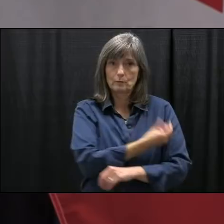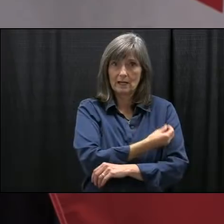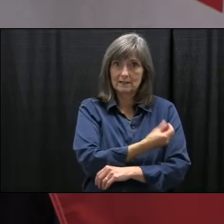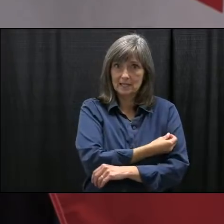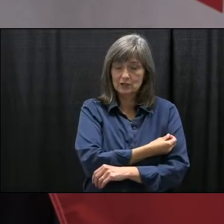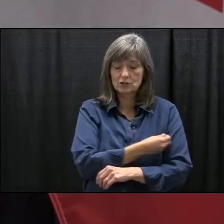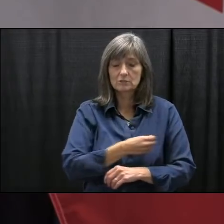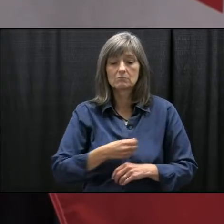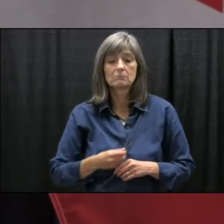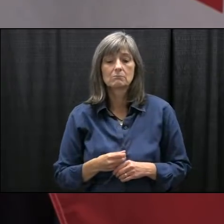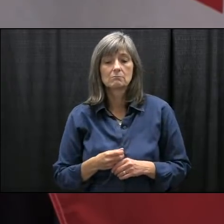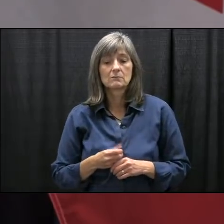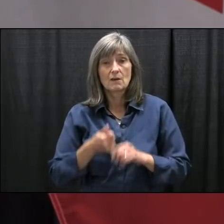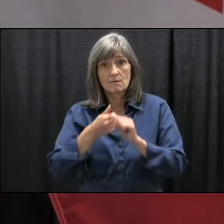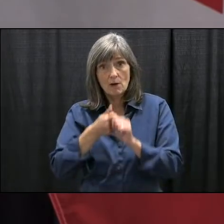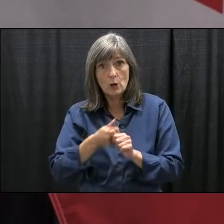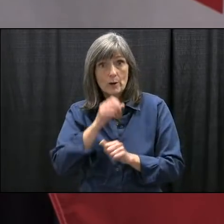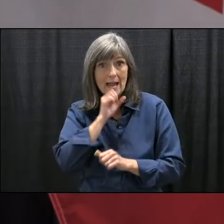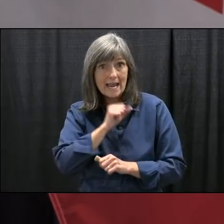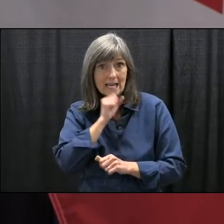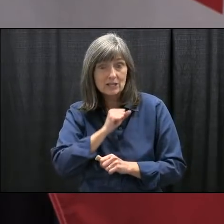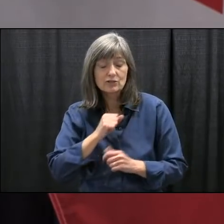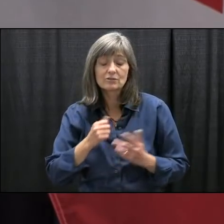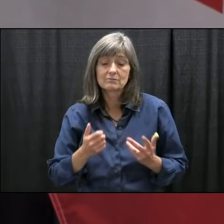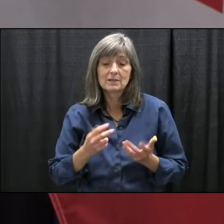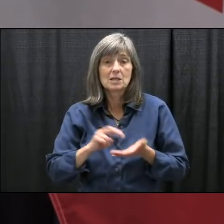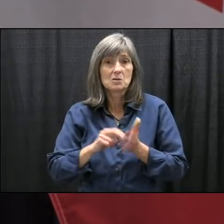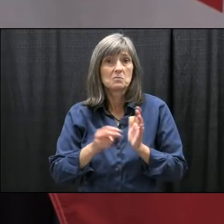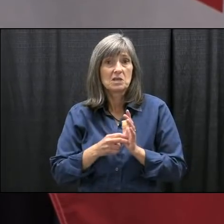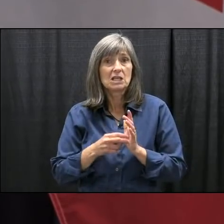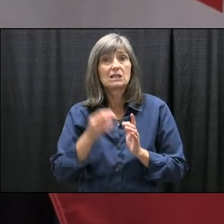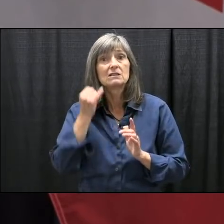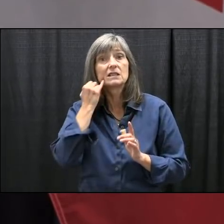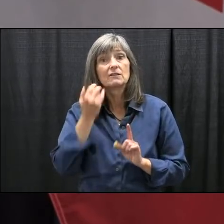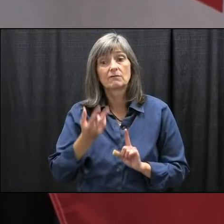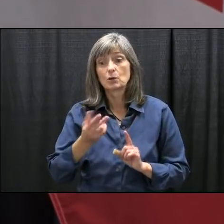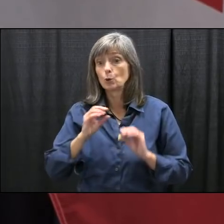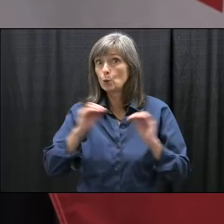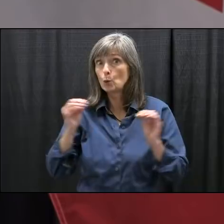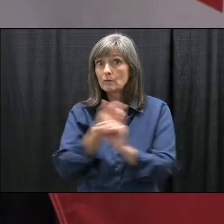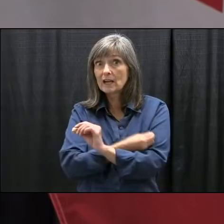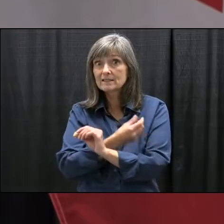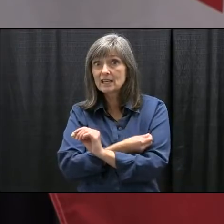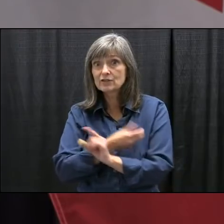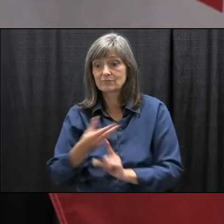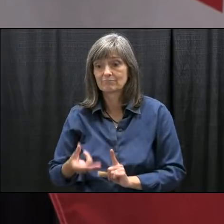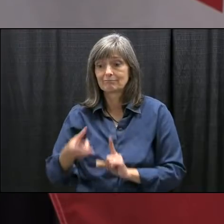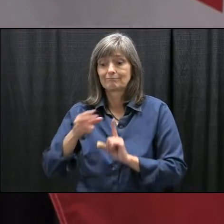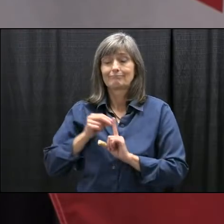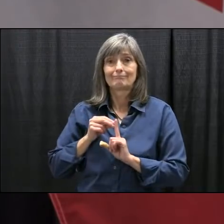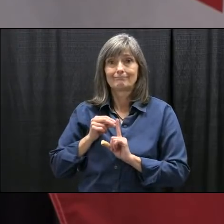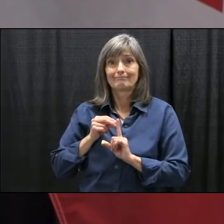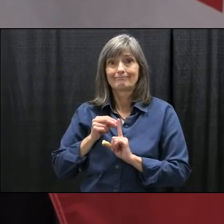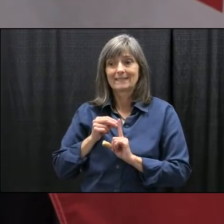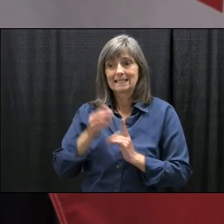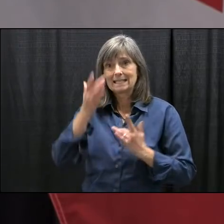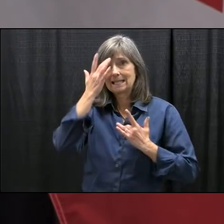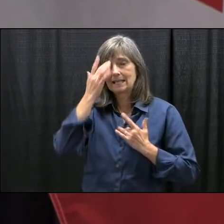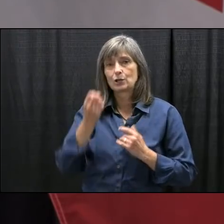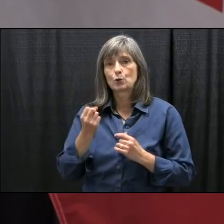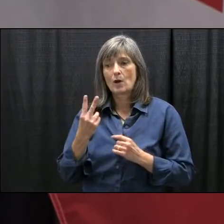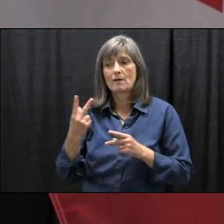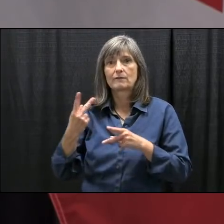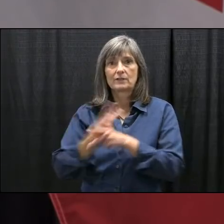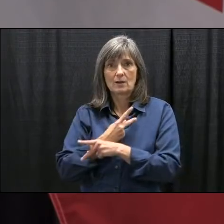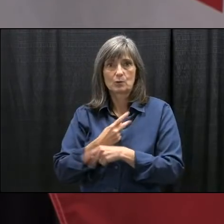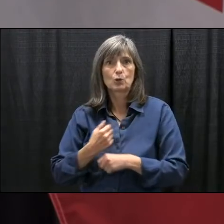group, we know that, if you're 12 times more likely to acquire COVID-19 if you're unvaccinated versus vaccinated, 34 times more